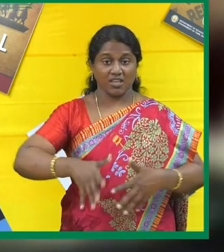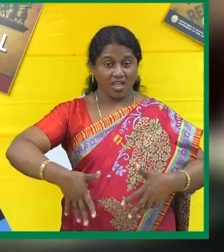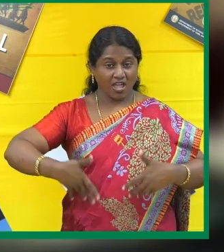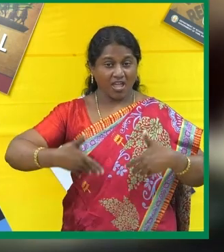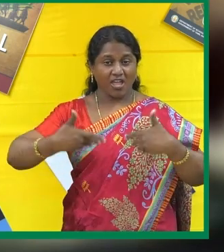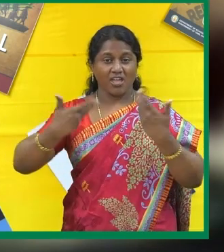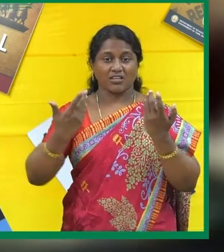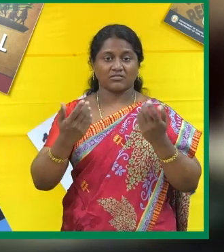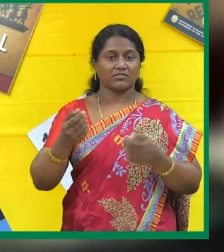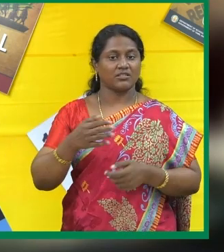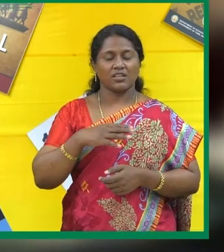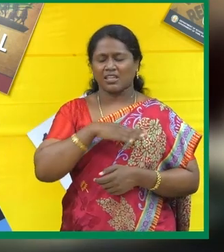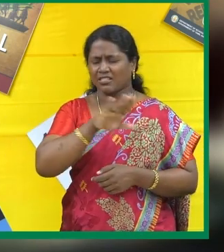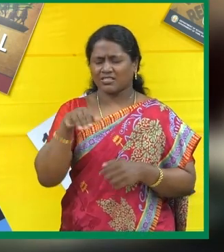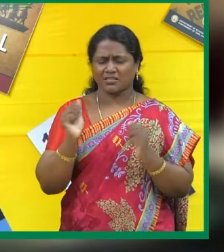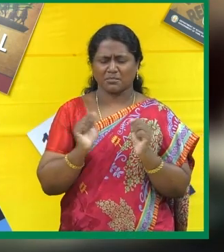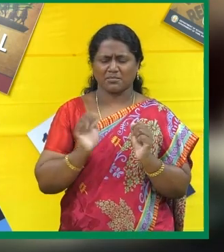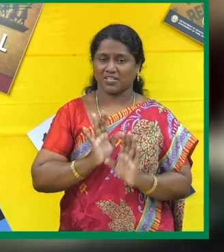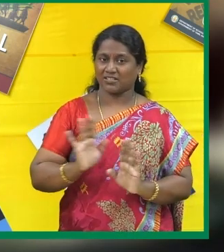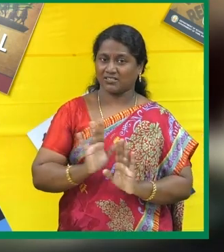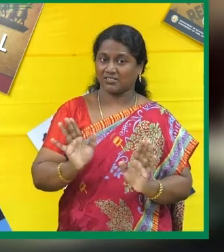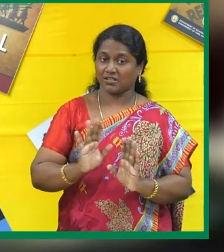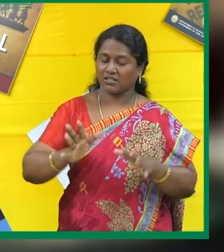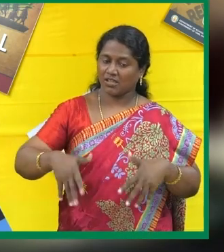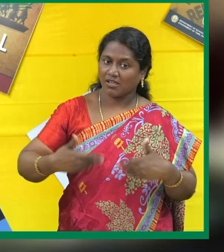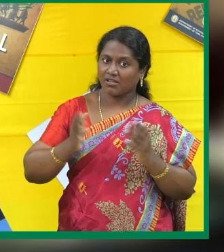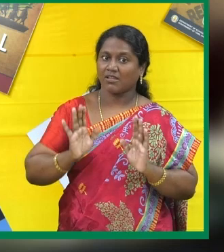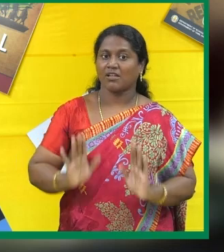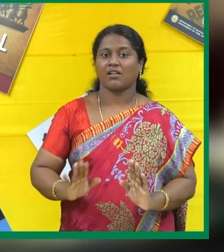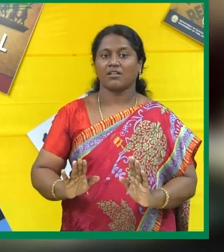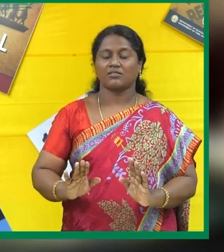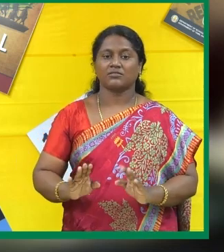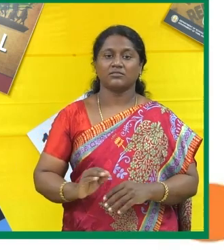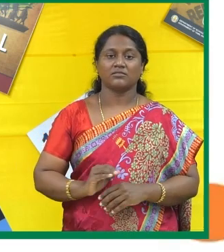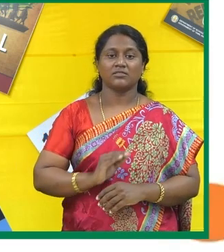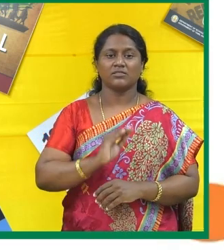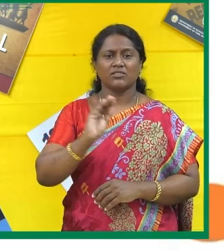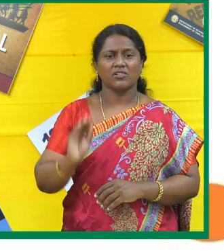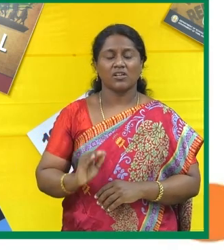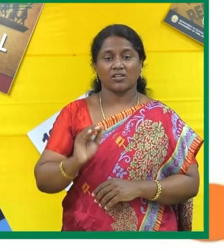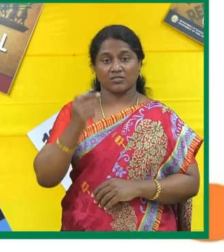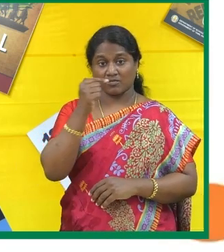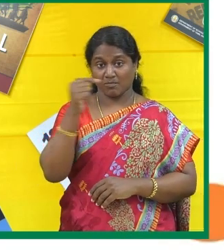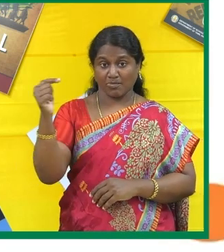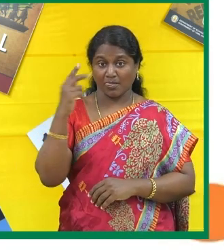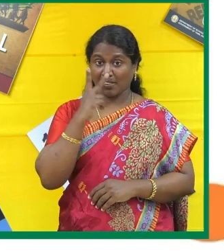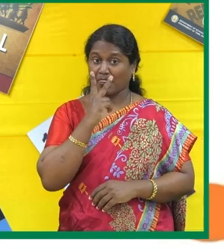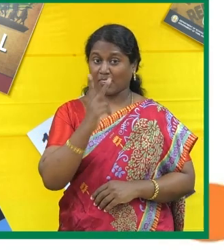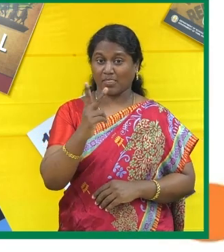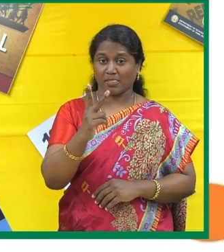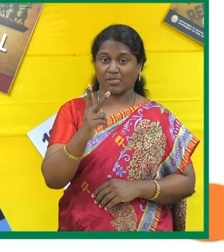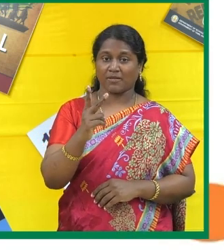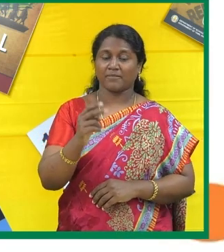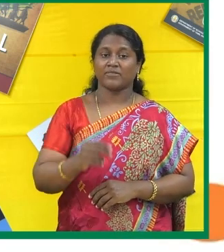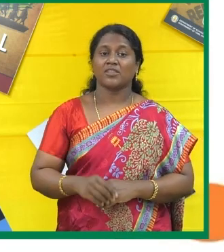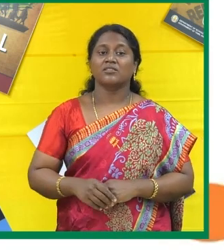Don't have any fear. Have cheer. Then comes, so let the way wind up the hill